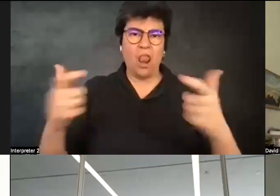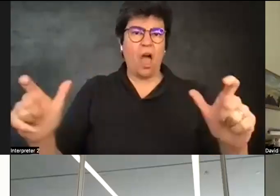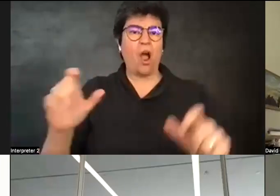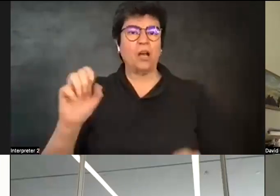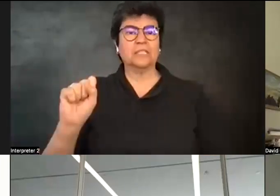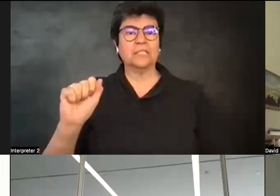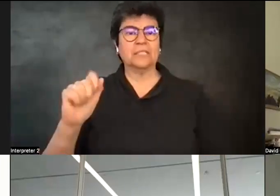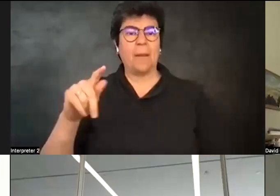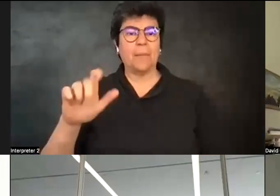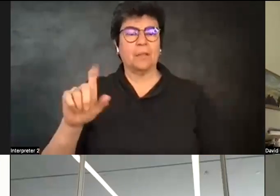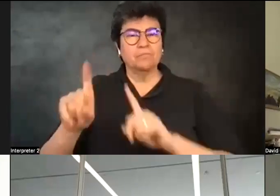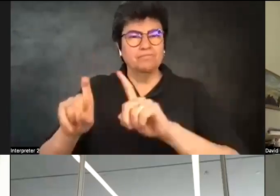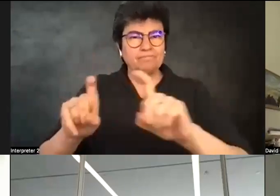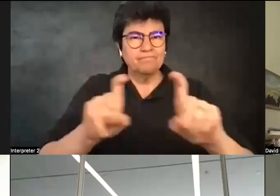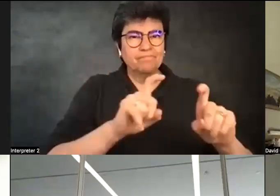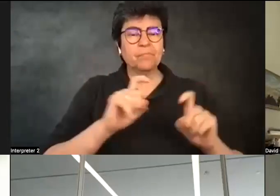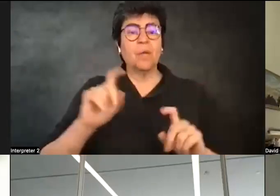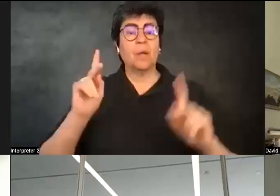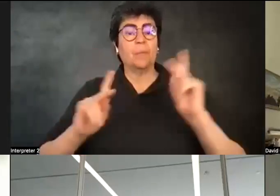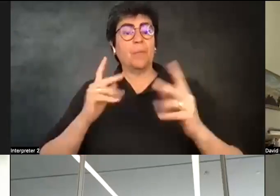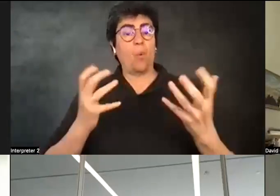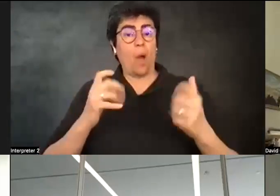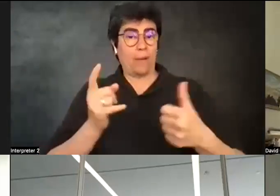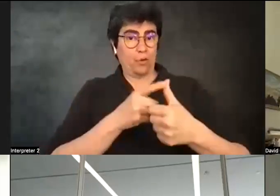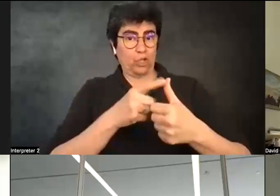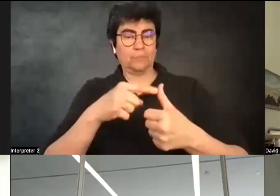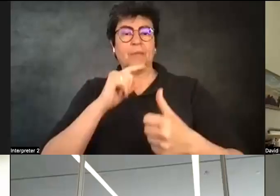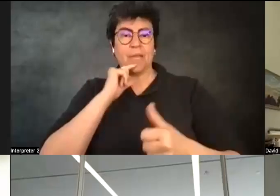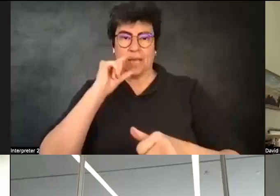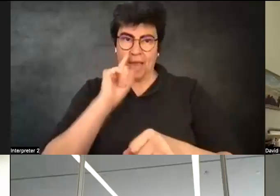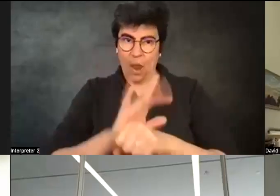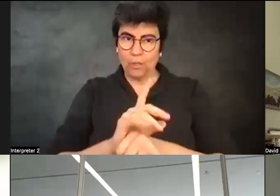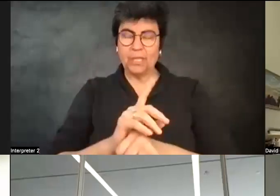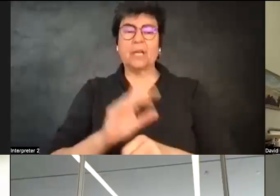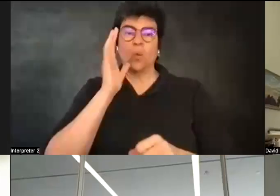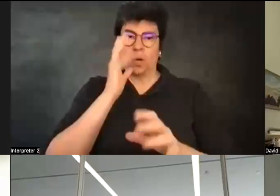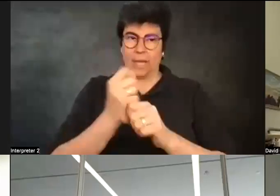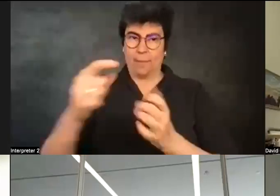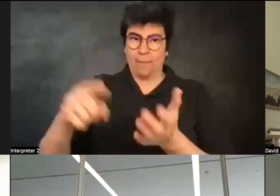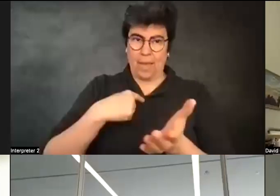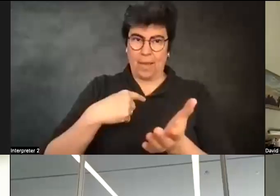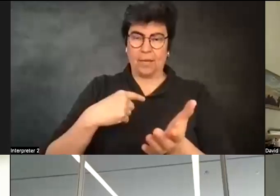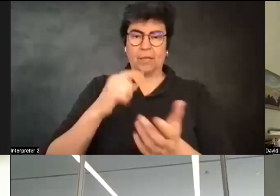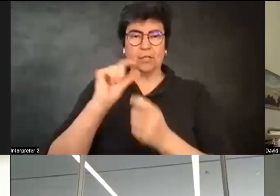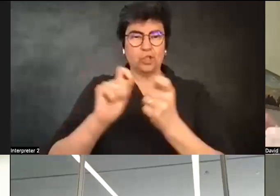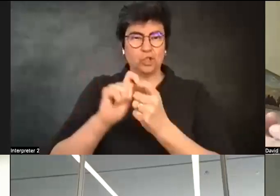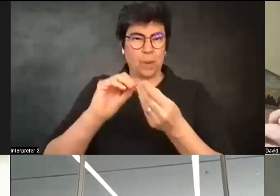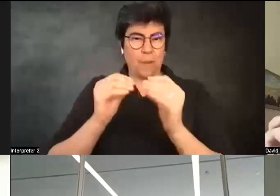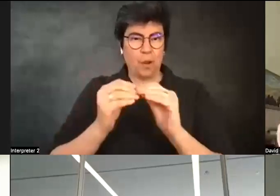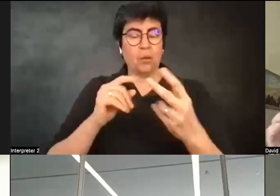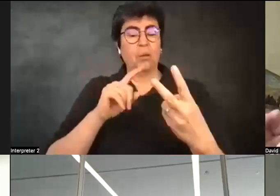sample survey. And what people wanted, first off, was a guarantee that they were going to get paid a certain amount, but